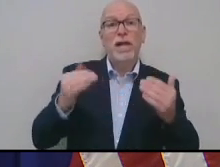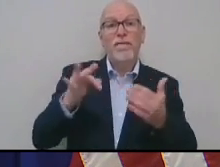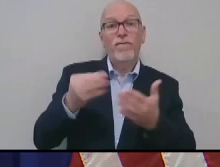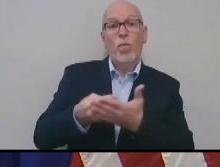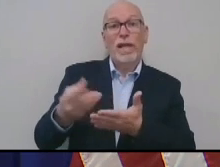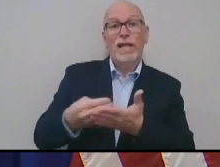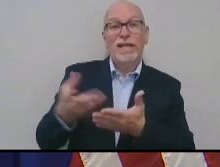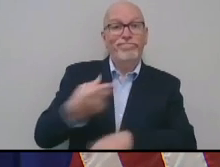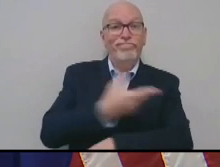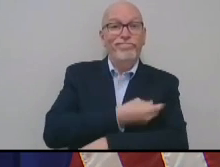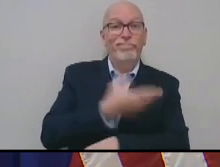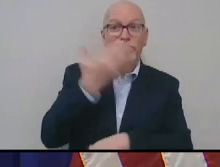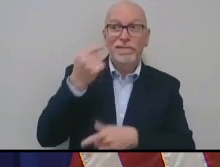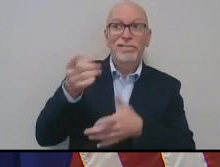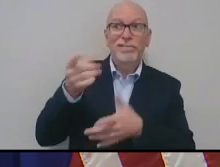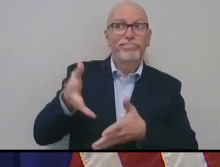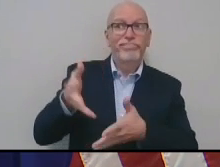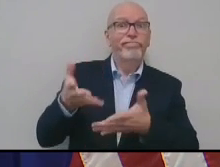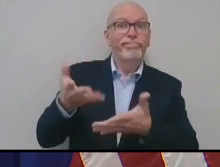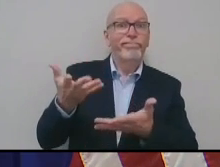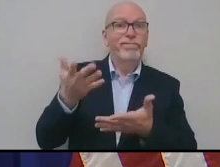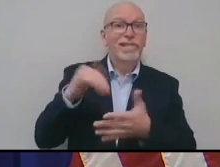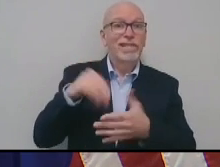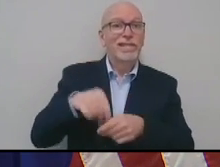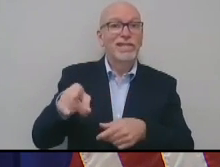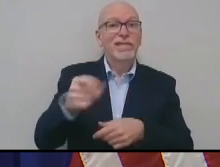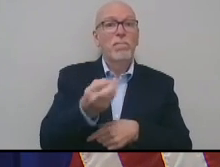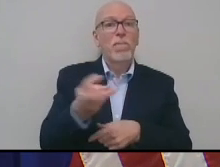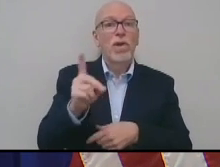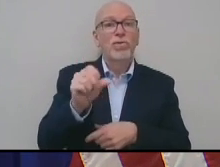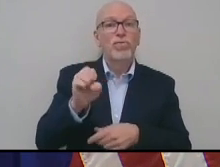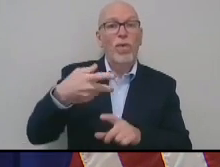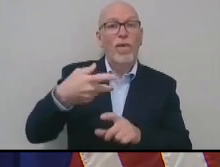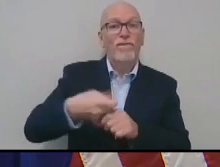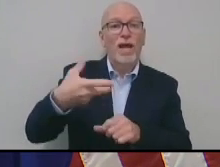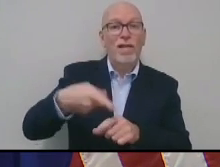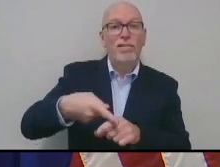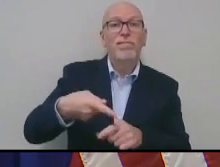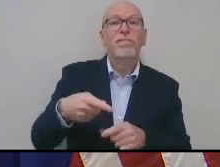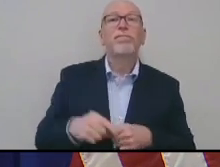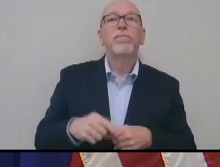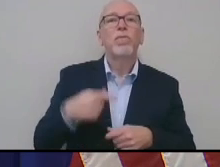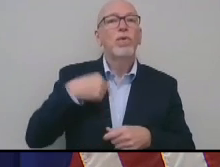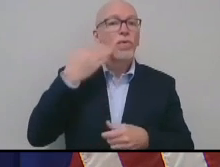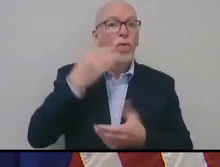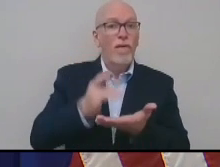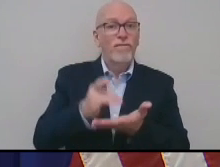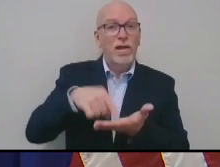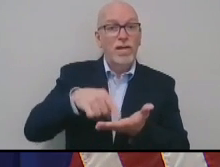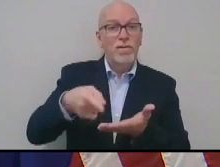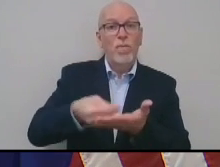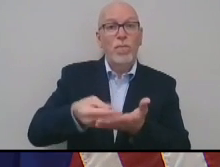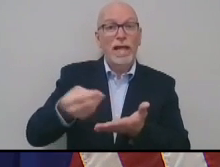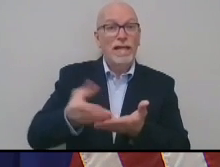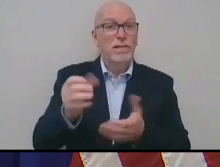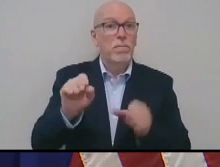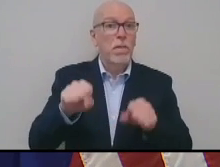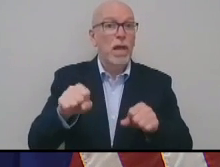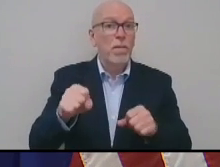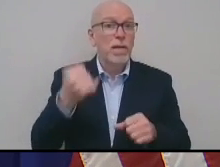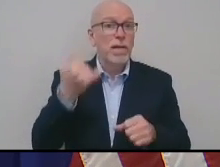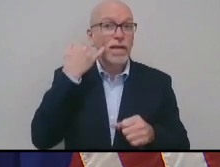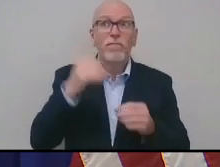long as the vaccines are packaged in multi-dose vials. We know that vaccine wastage may increase as the vaccine rollout